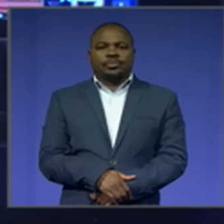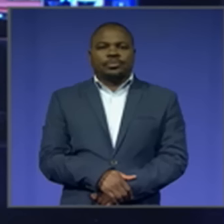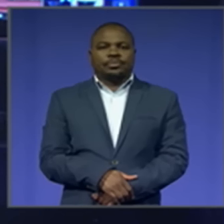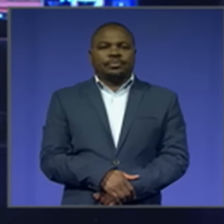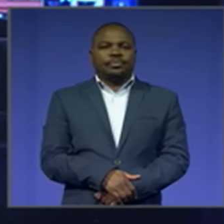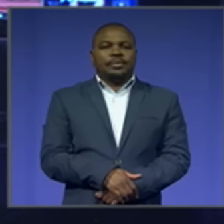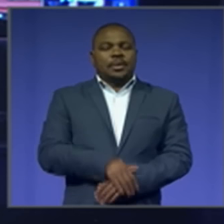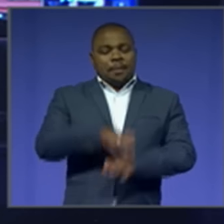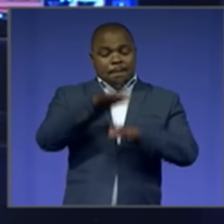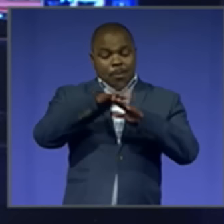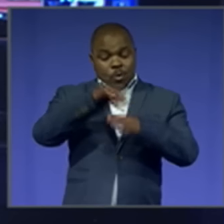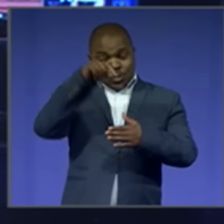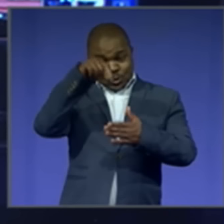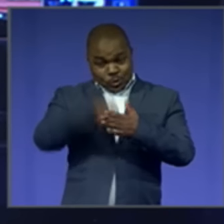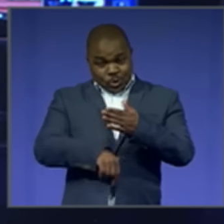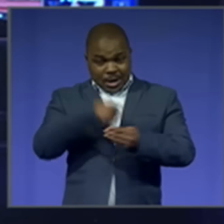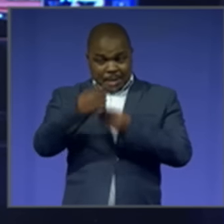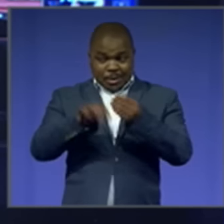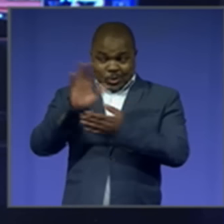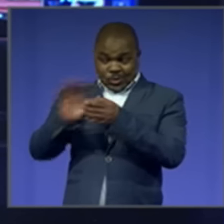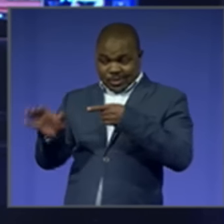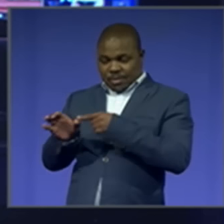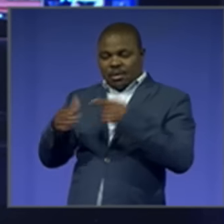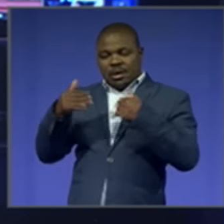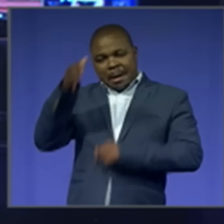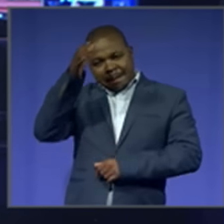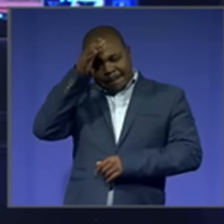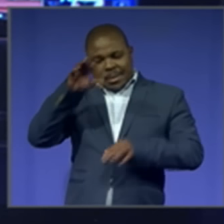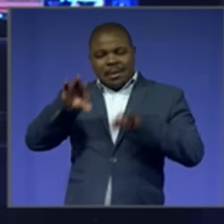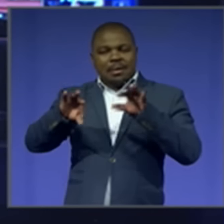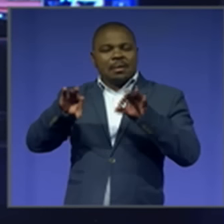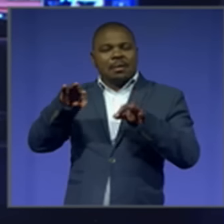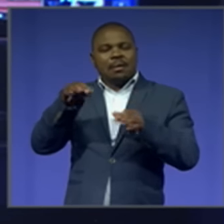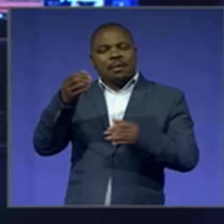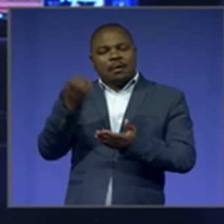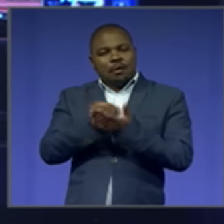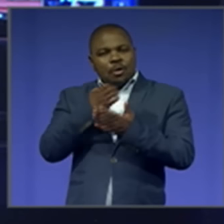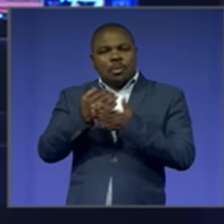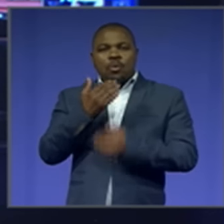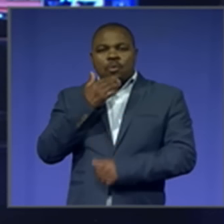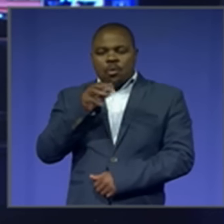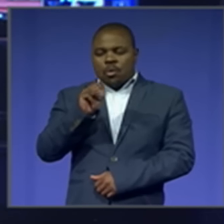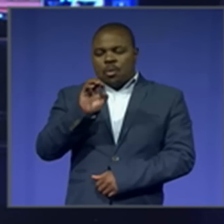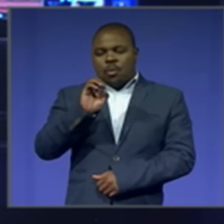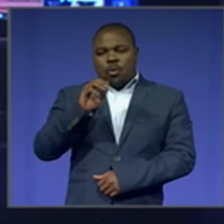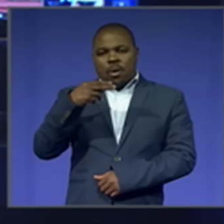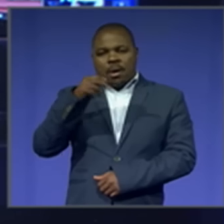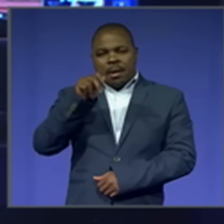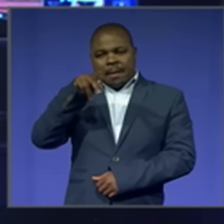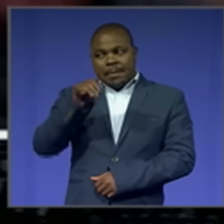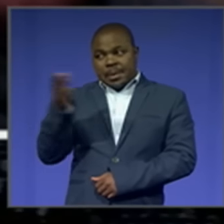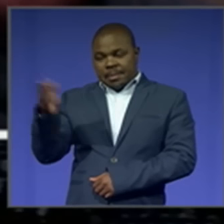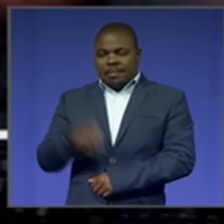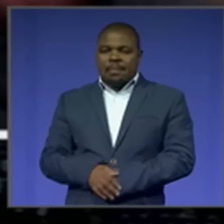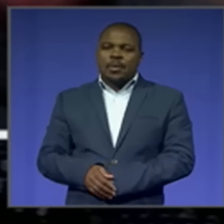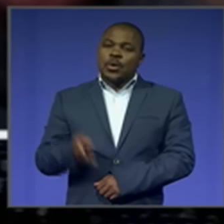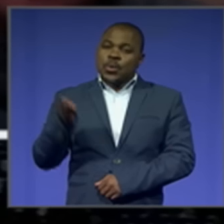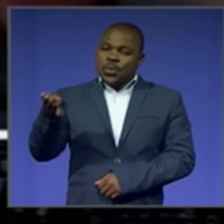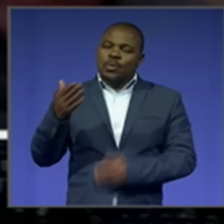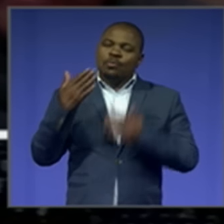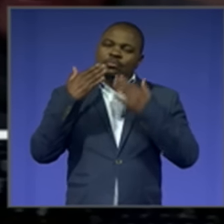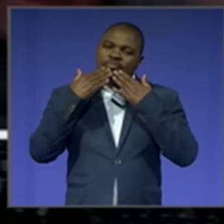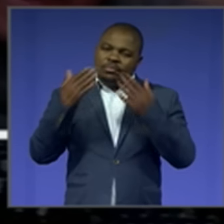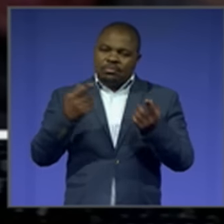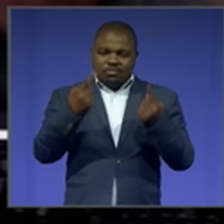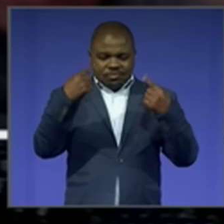Mohi o ntse taba ena pele re tla buisana le setsebi ditabeng tsa moruo yena ke ntate Simon Mohapi. Ntate Mohapi re leboha ha ile mona re file monyatla buisana le